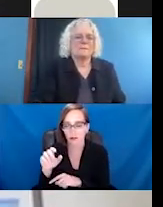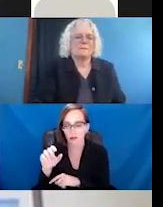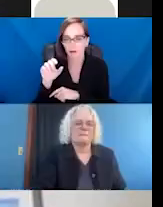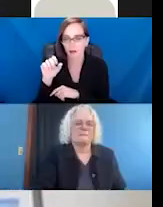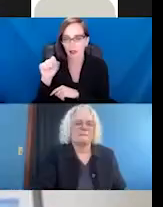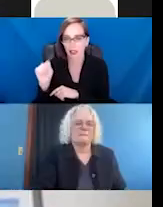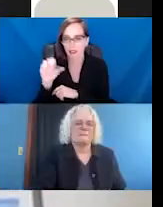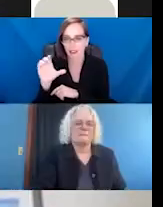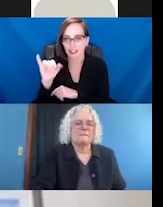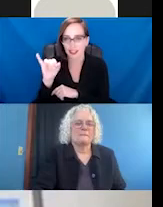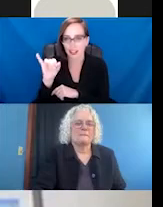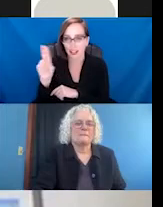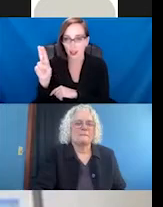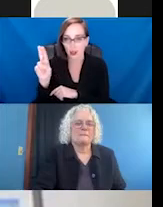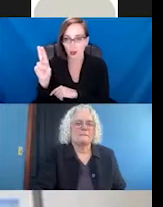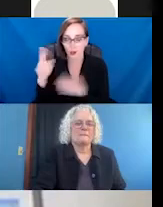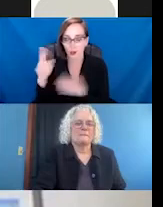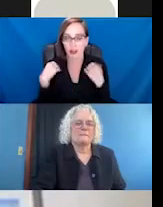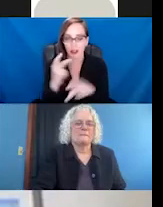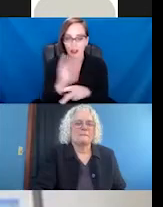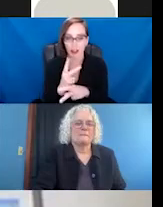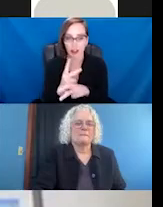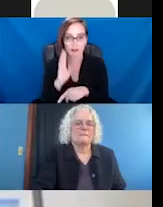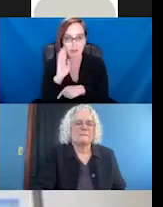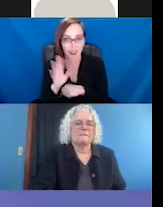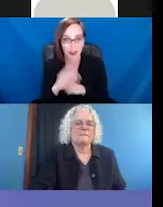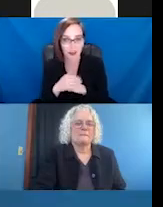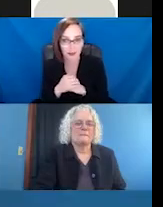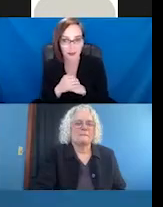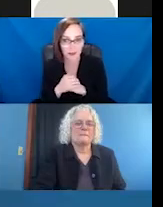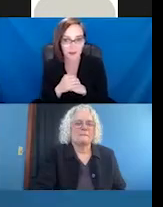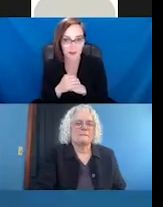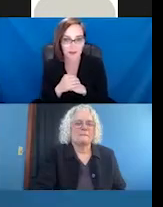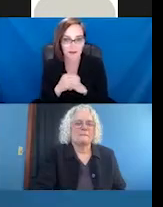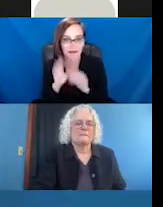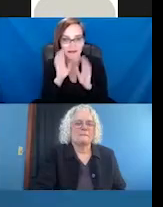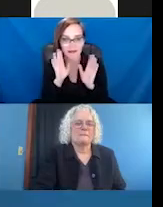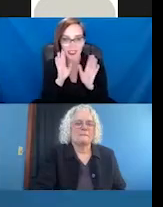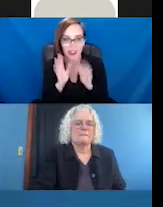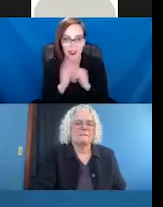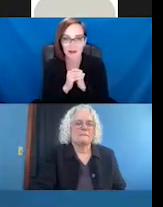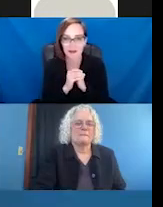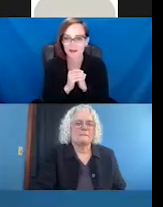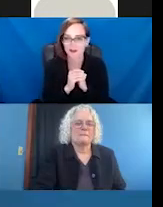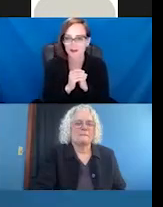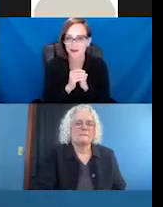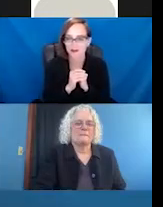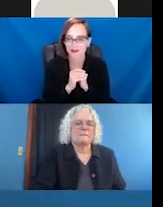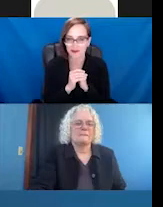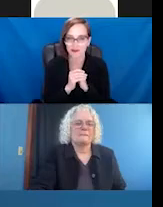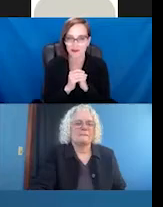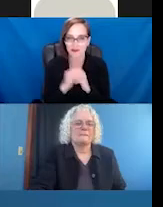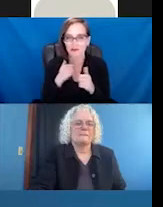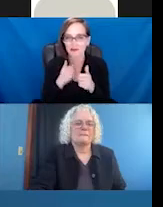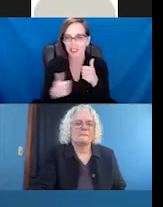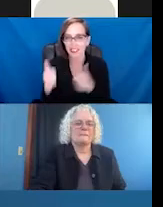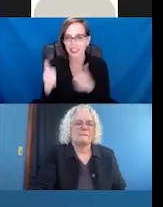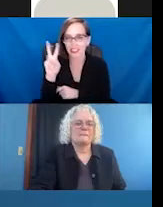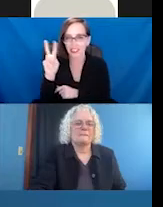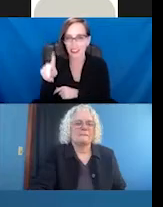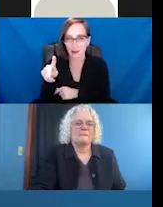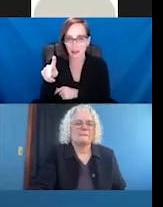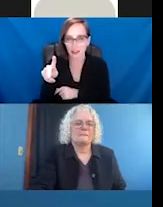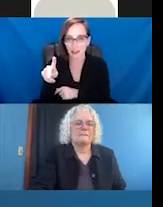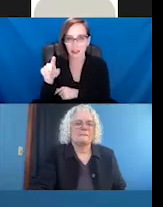Brenda. Yeah, hi, everybody. I've seen you all before. I'm an executive vice president with